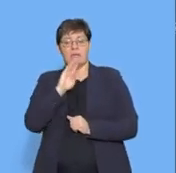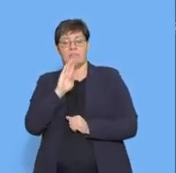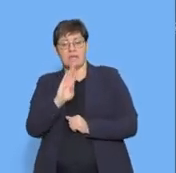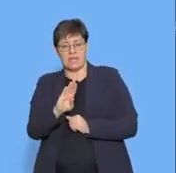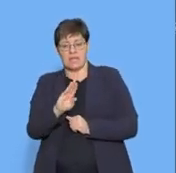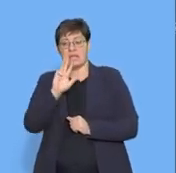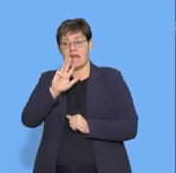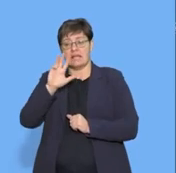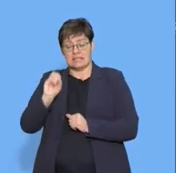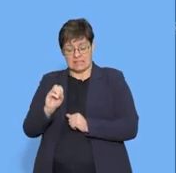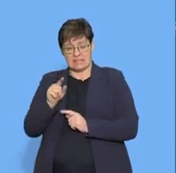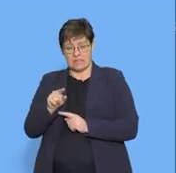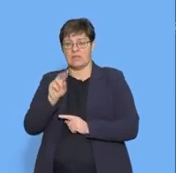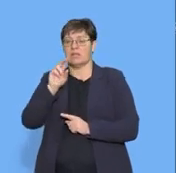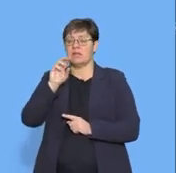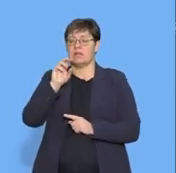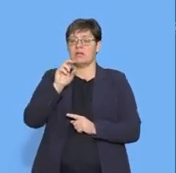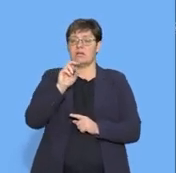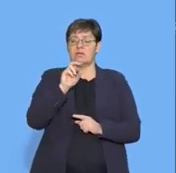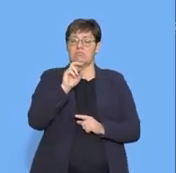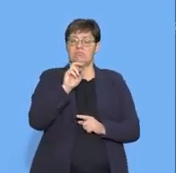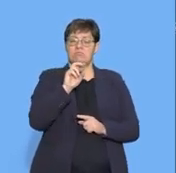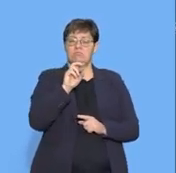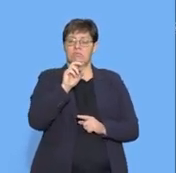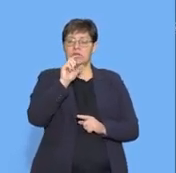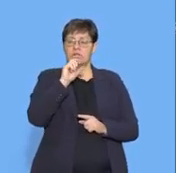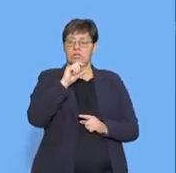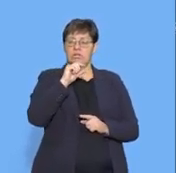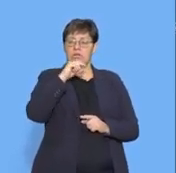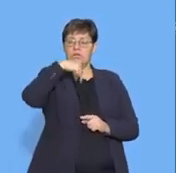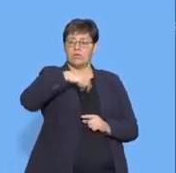So because this is B and this is 90, Q1 will simply be